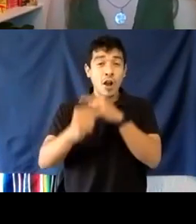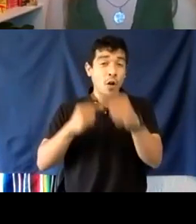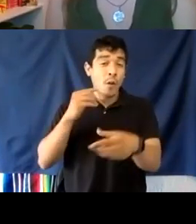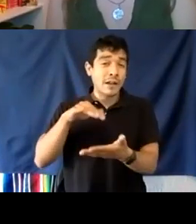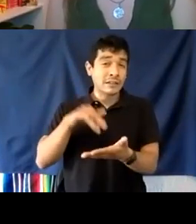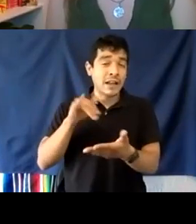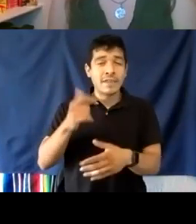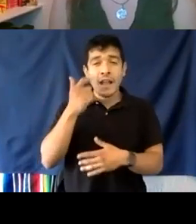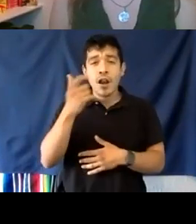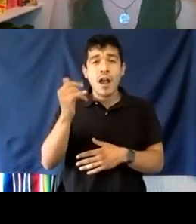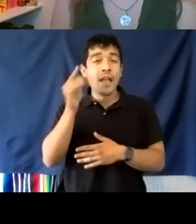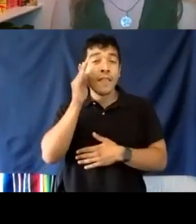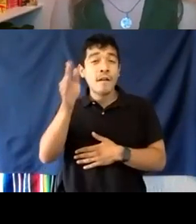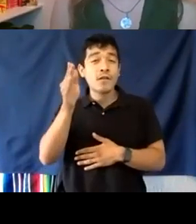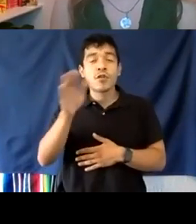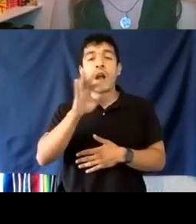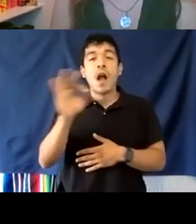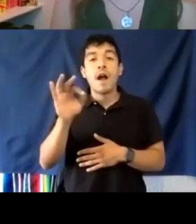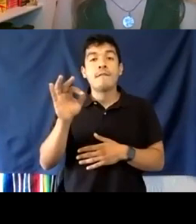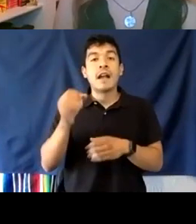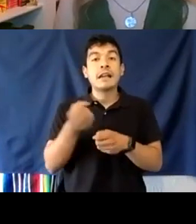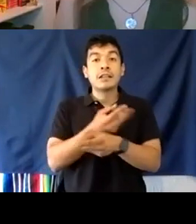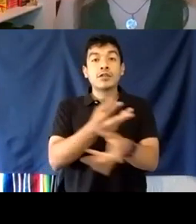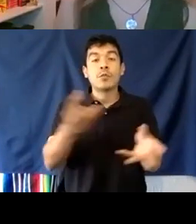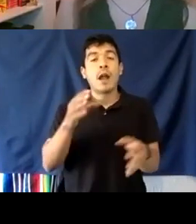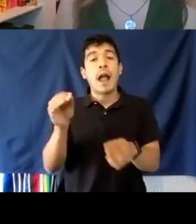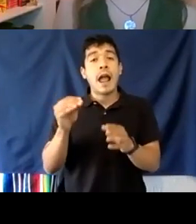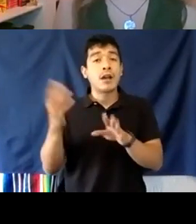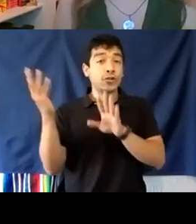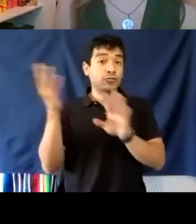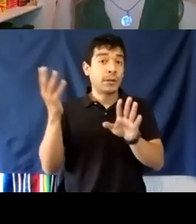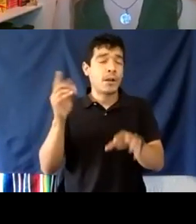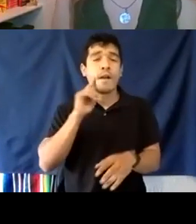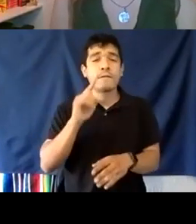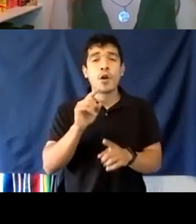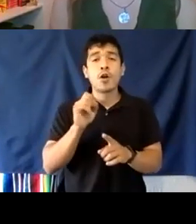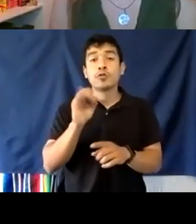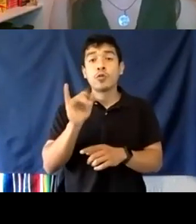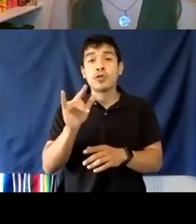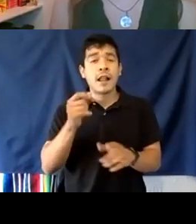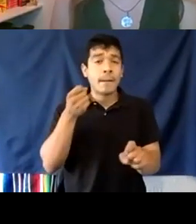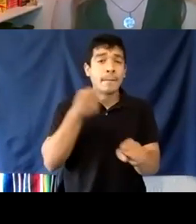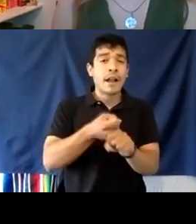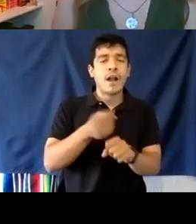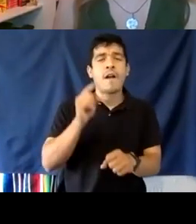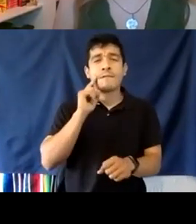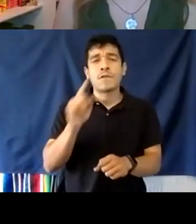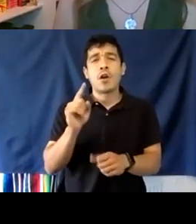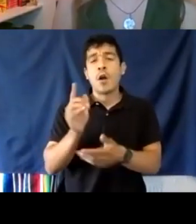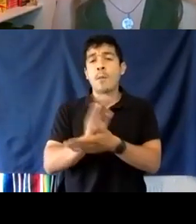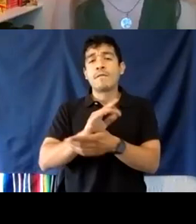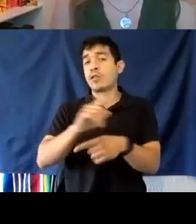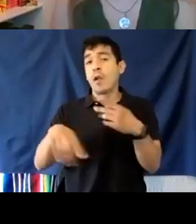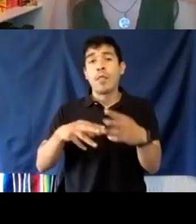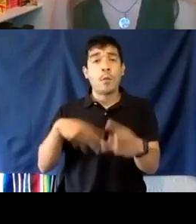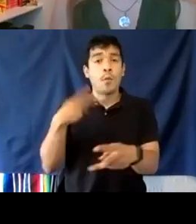grassroots distribution and streaming for social impact for documentaries around the world, because we understand that this is becoming a